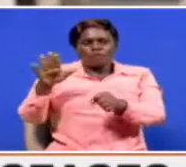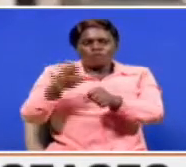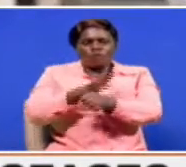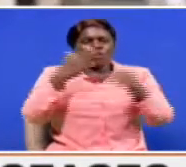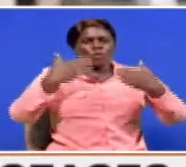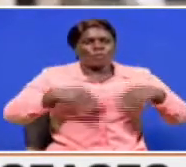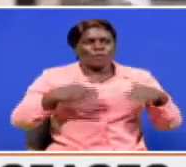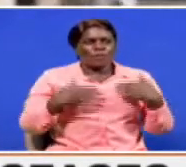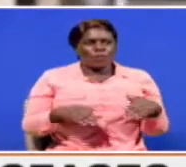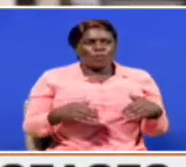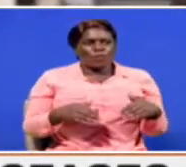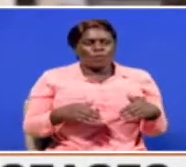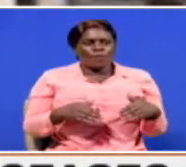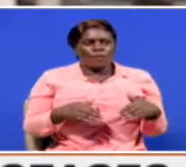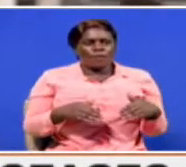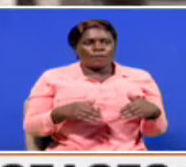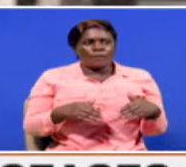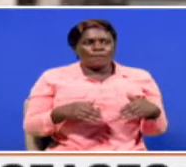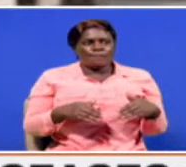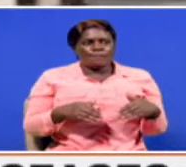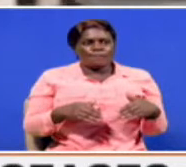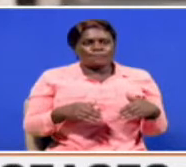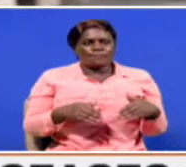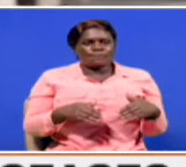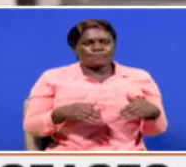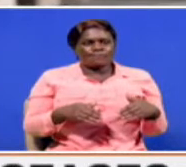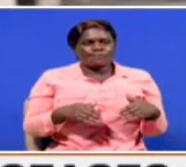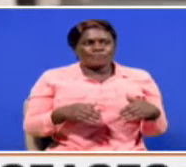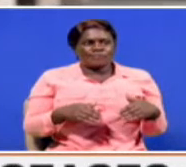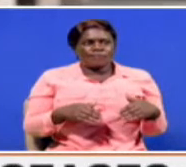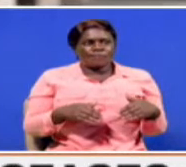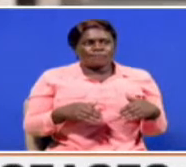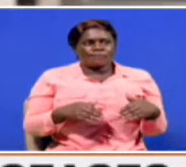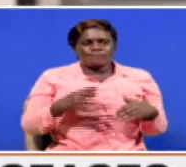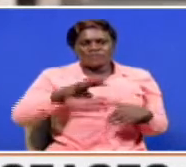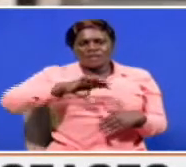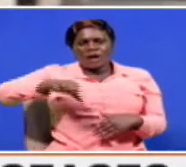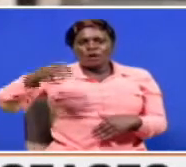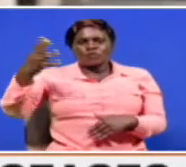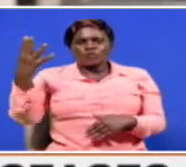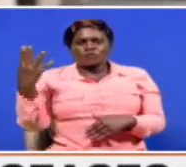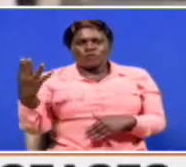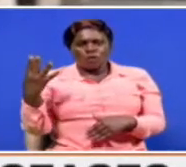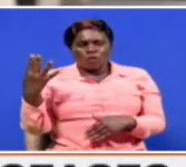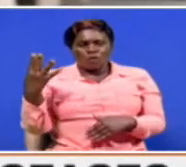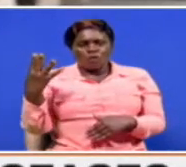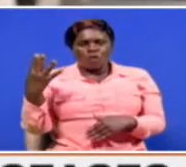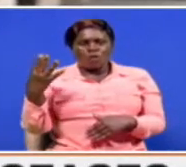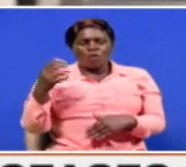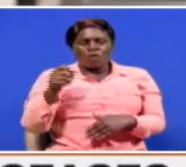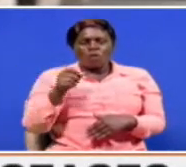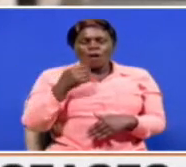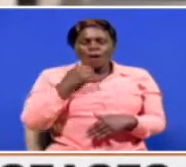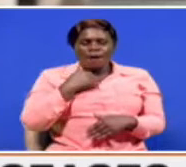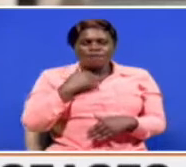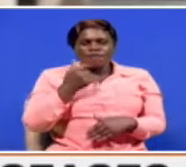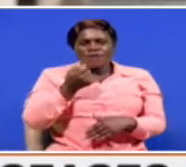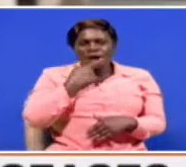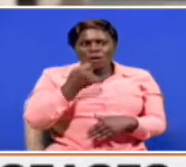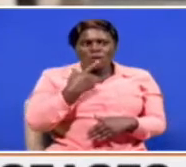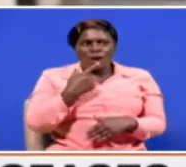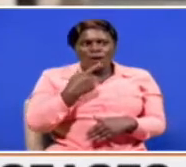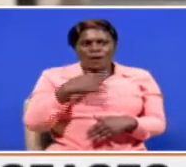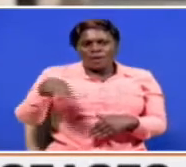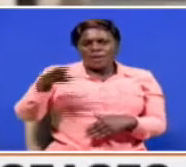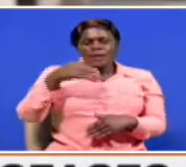population where the prevalence is high. So in the 4 counties for schistosomiasis, we are treating in wards that